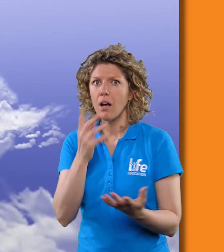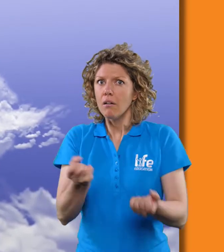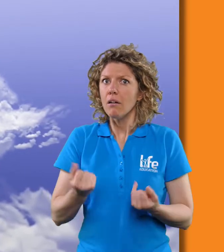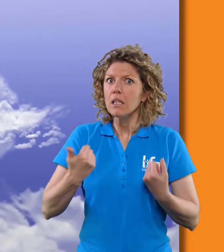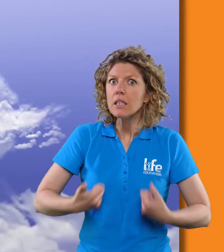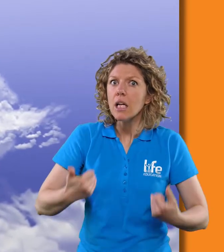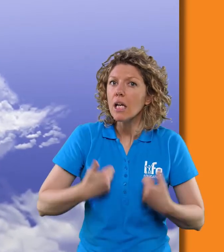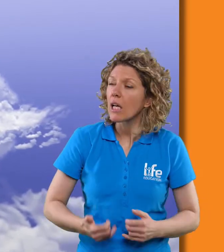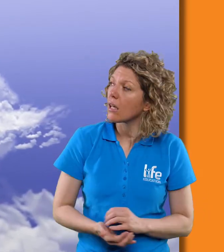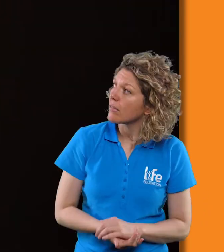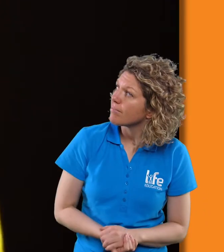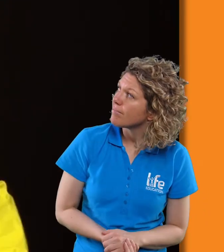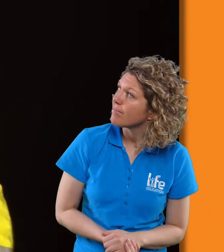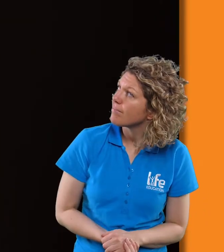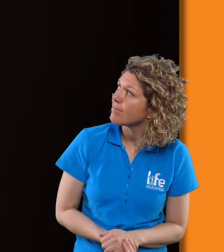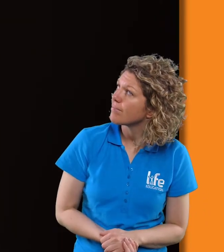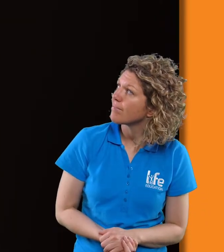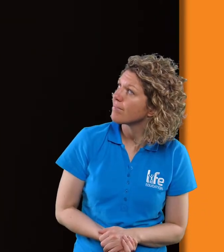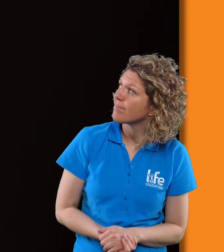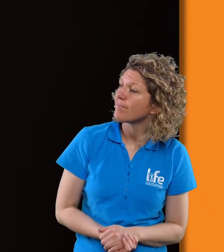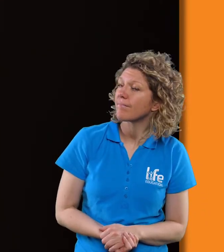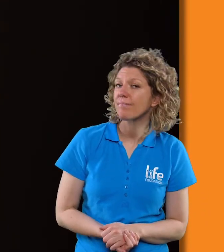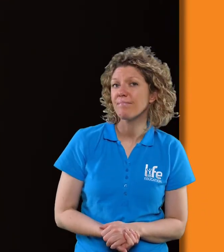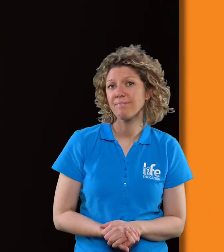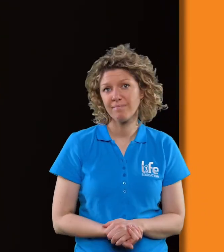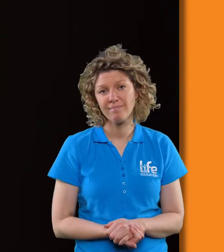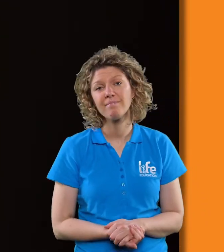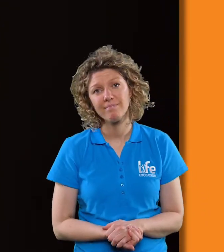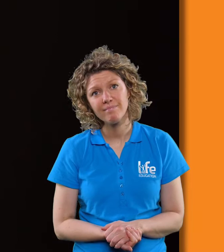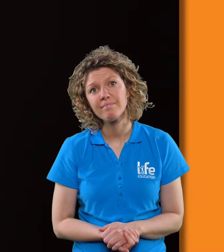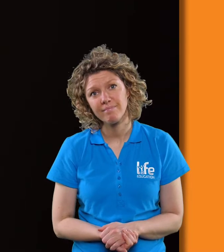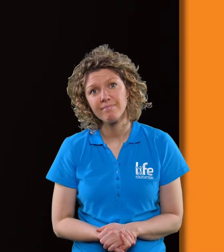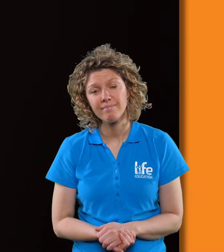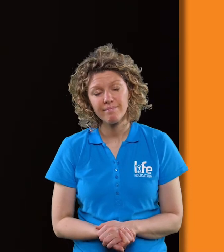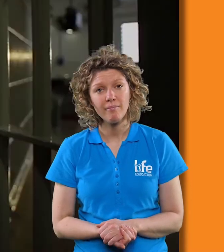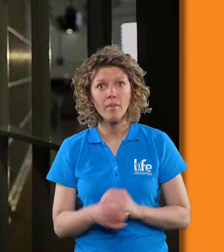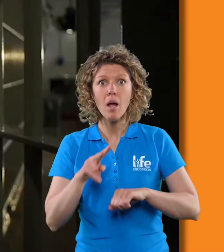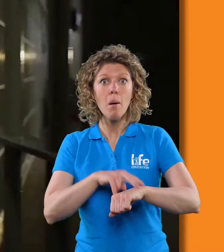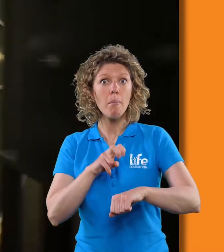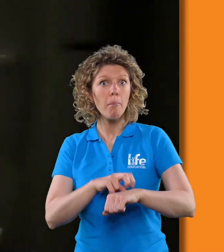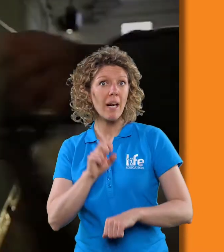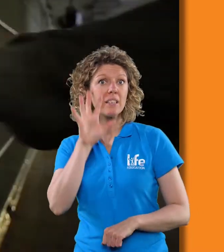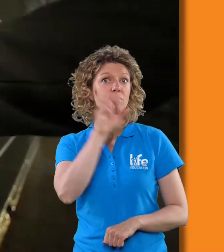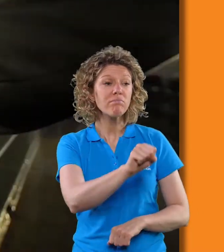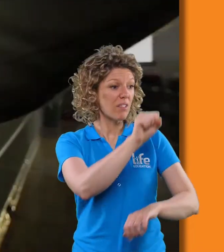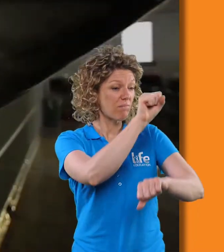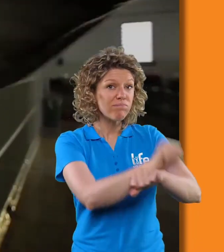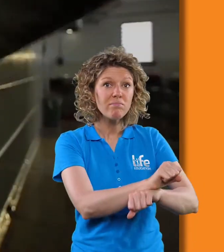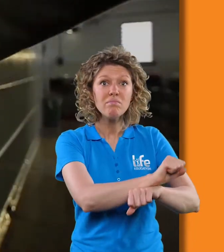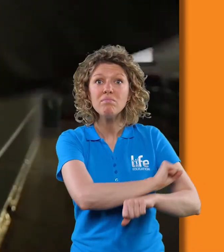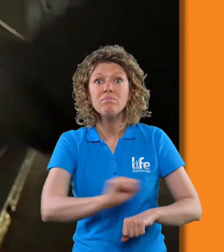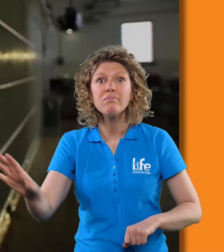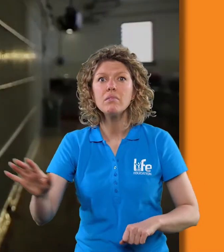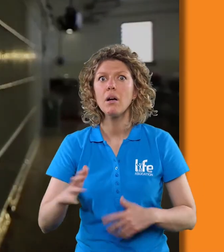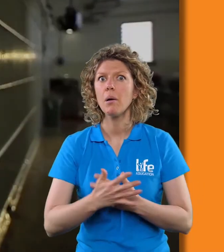HIV. Being caught by the police in possession of illegal drugs can have legal implications affecting a person's life